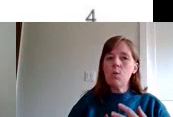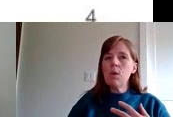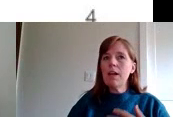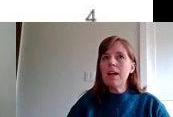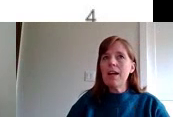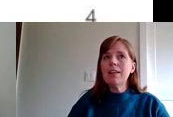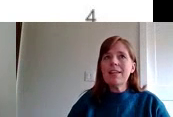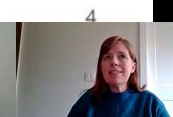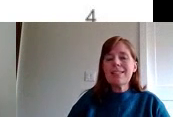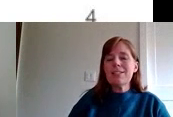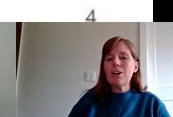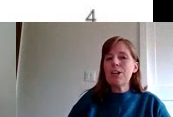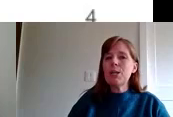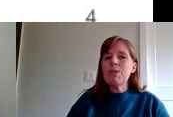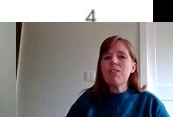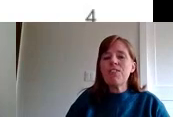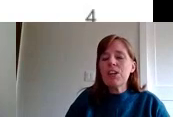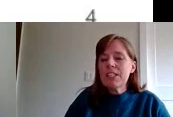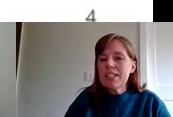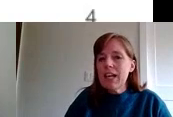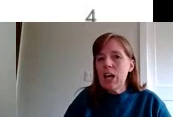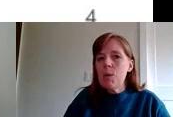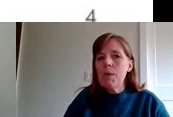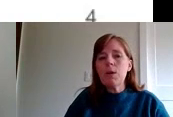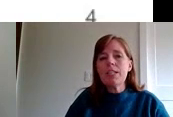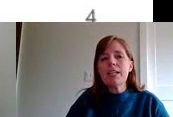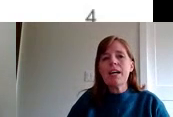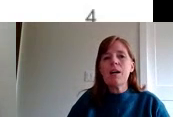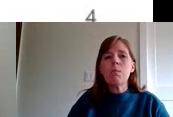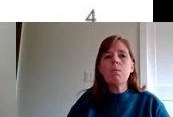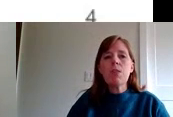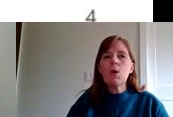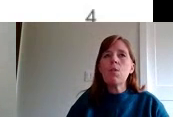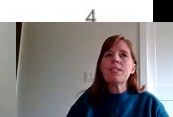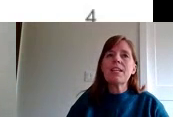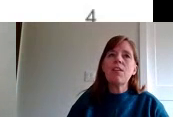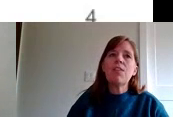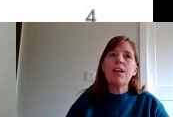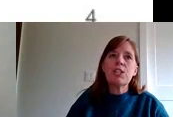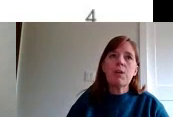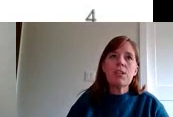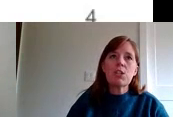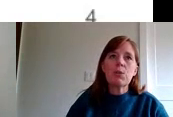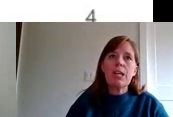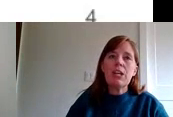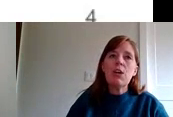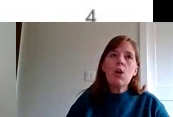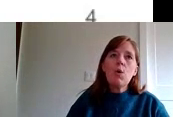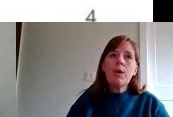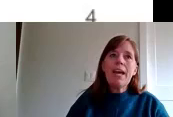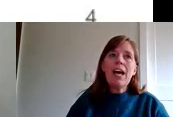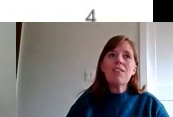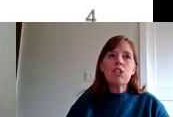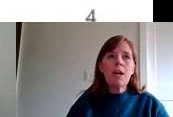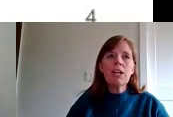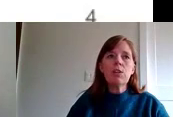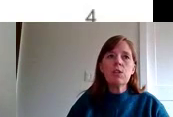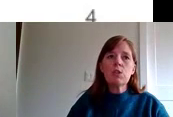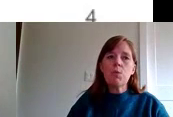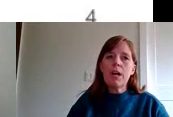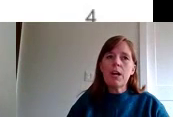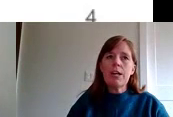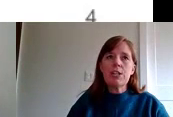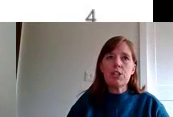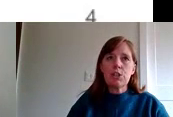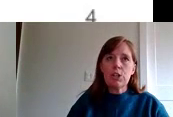Okay. So let's get started, but first I want to throw this out there. So on the screen, we have a